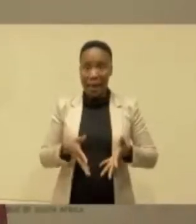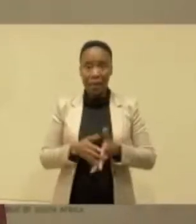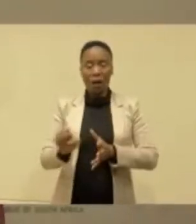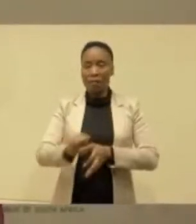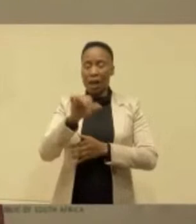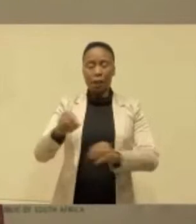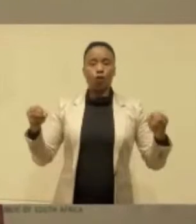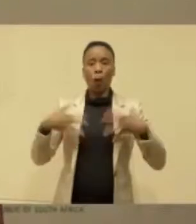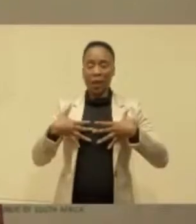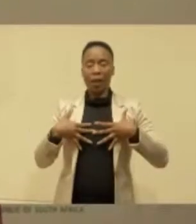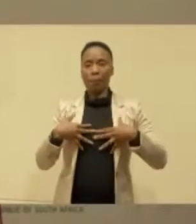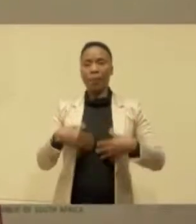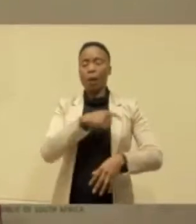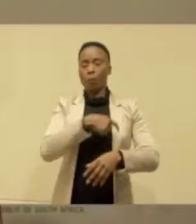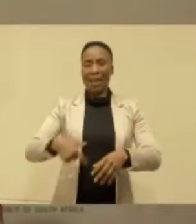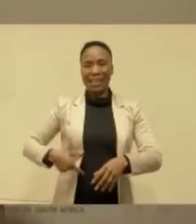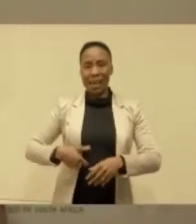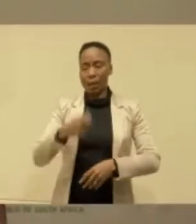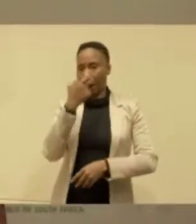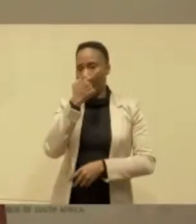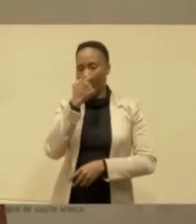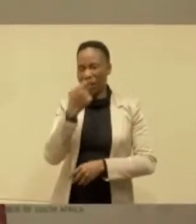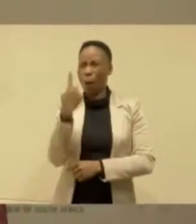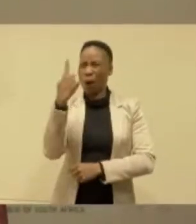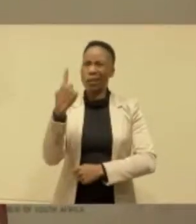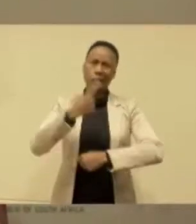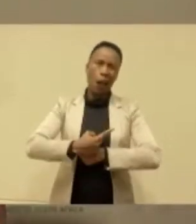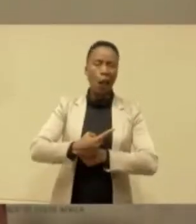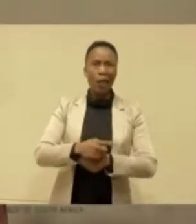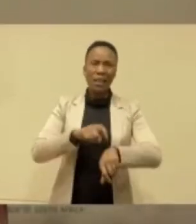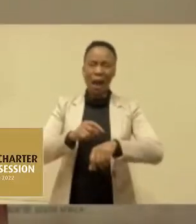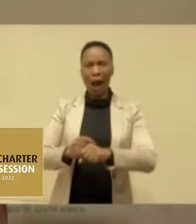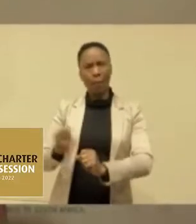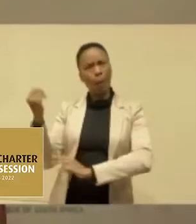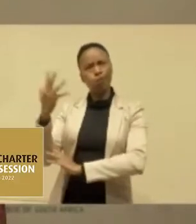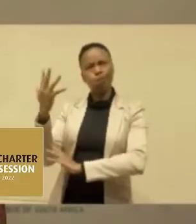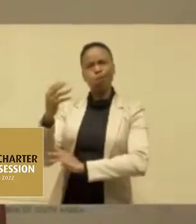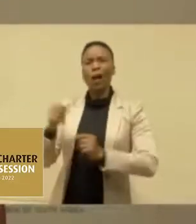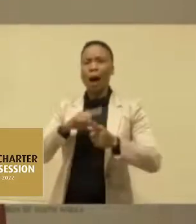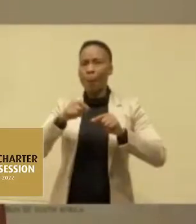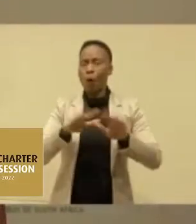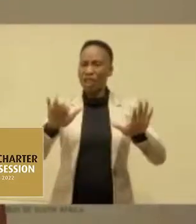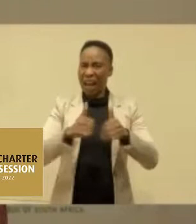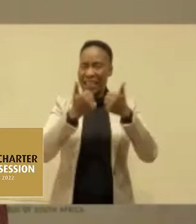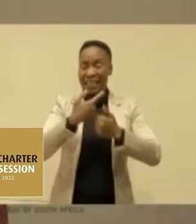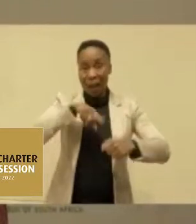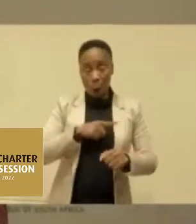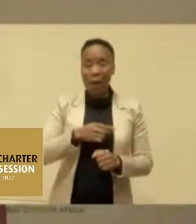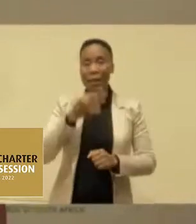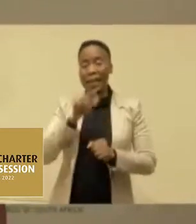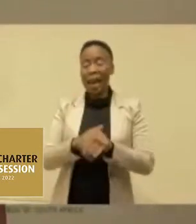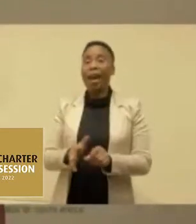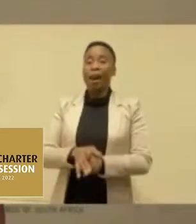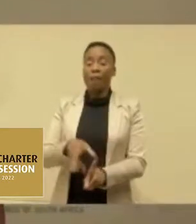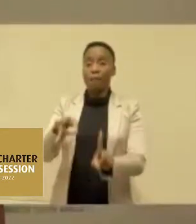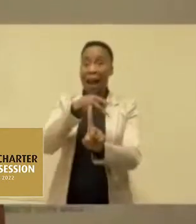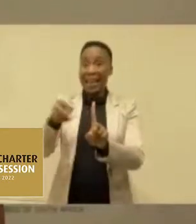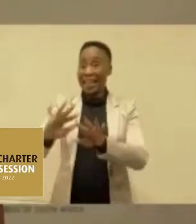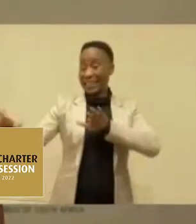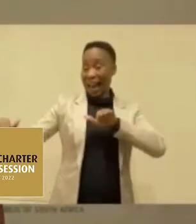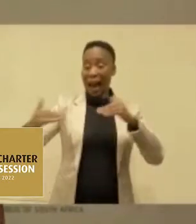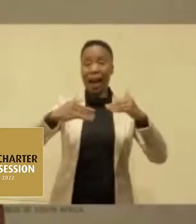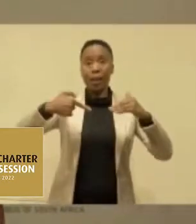ramaphosa at one stage when addressing our challenge search violence against women has